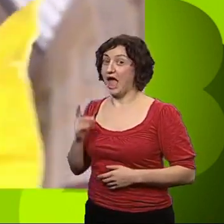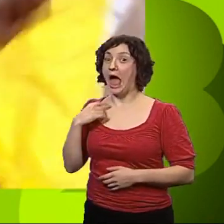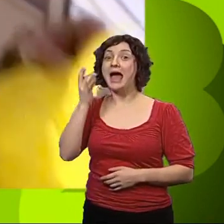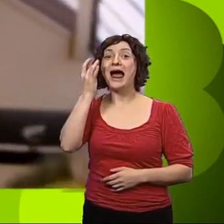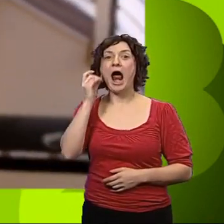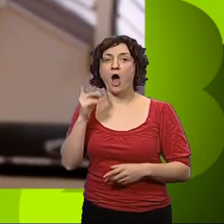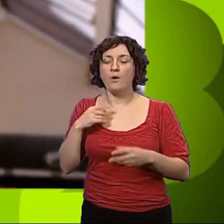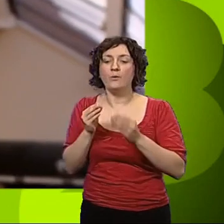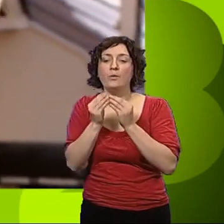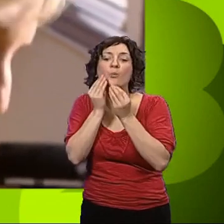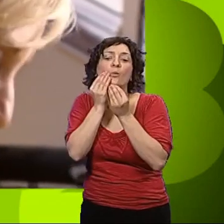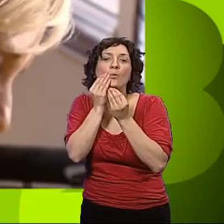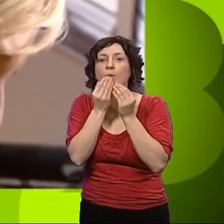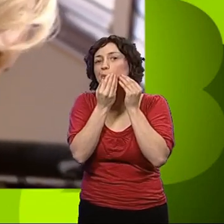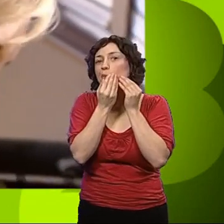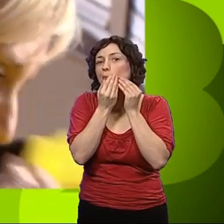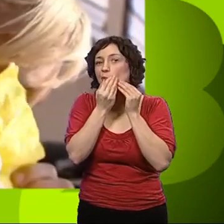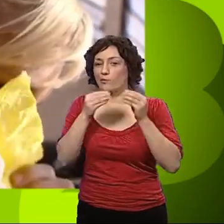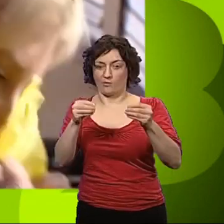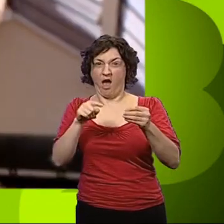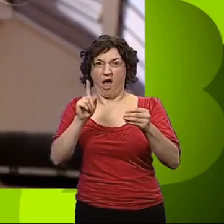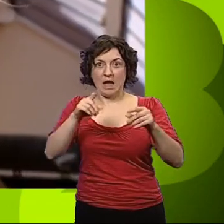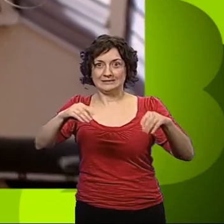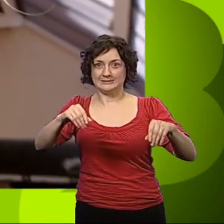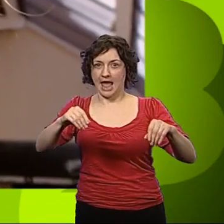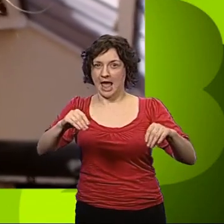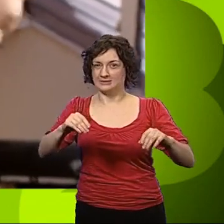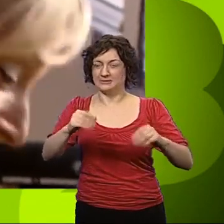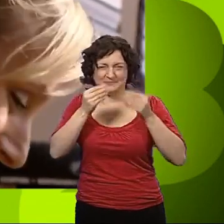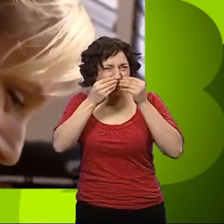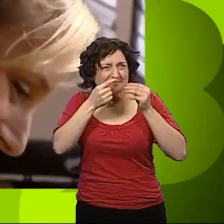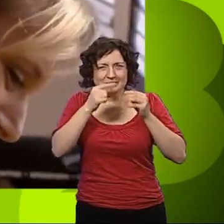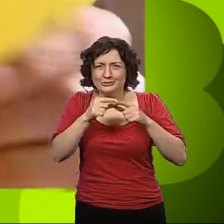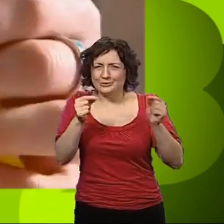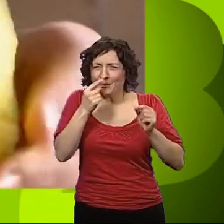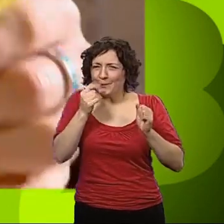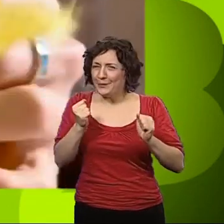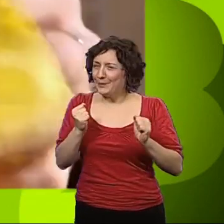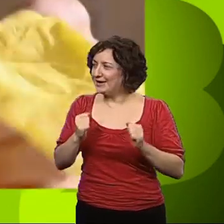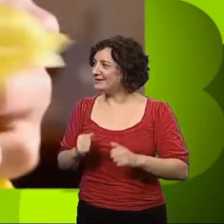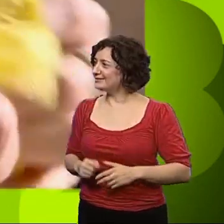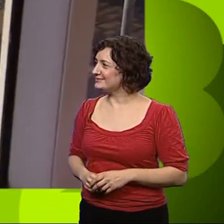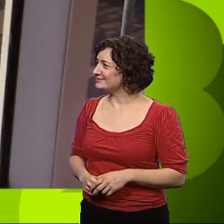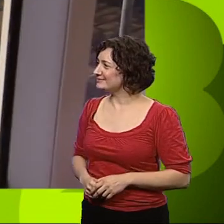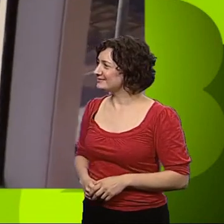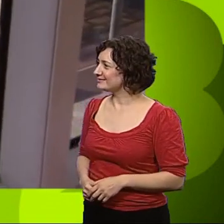This yellow napkin's going to be perfect for sand. It still smells of my chips. I